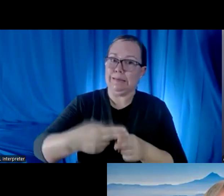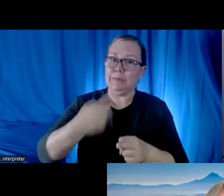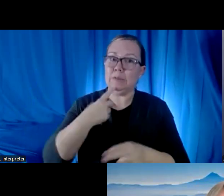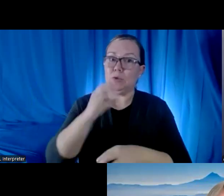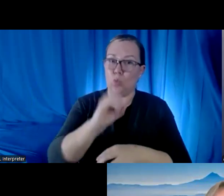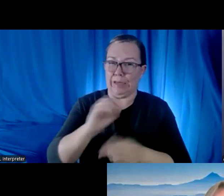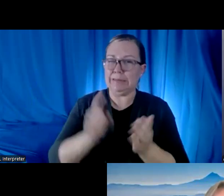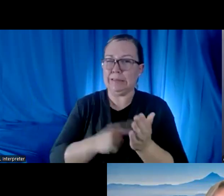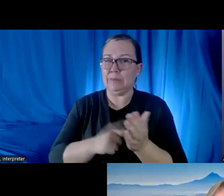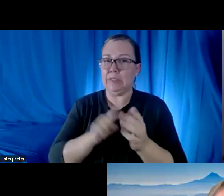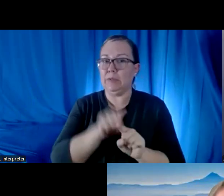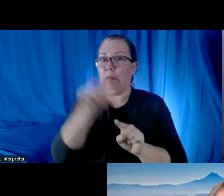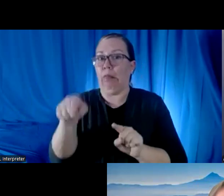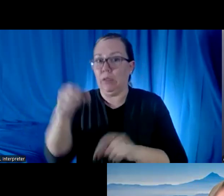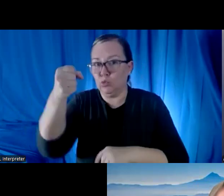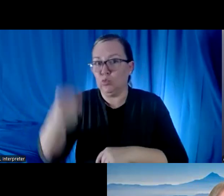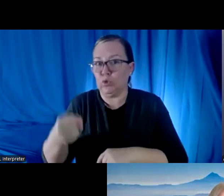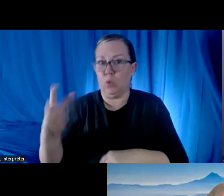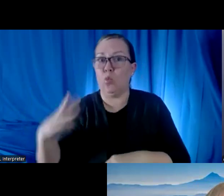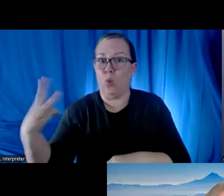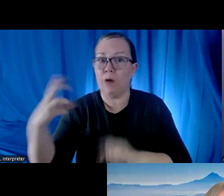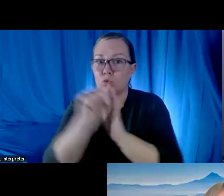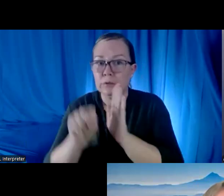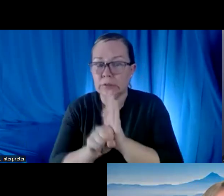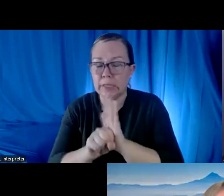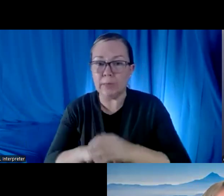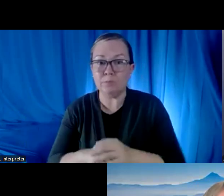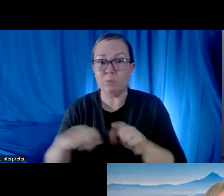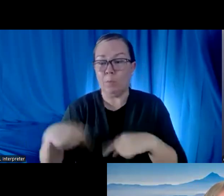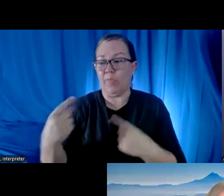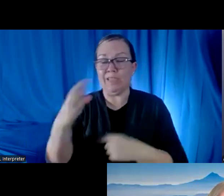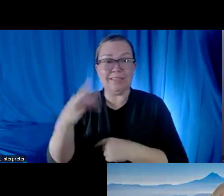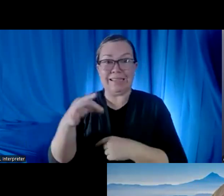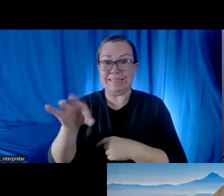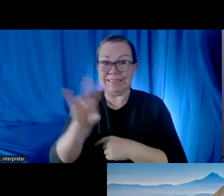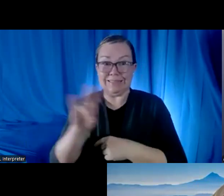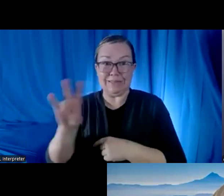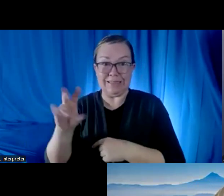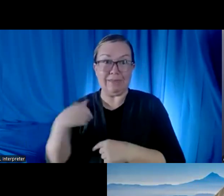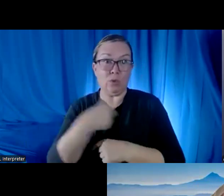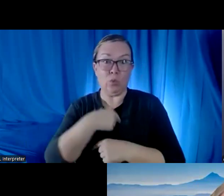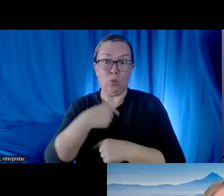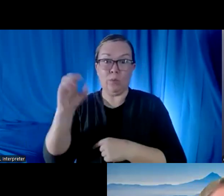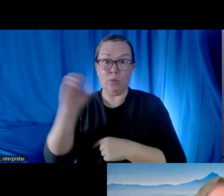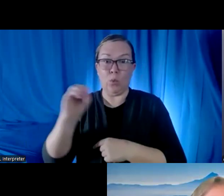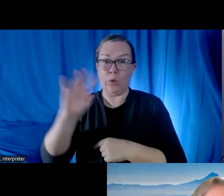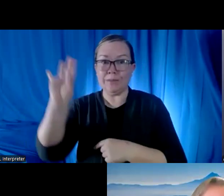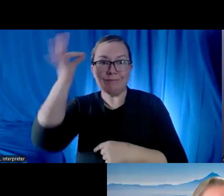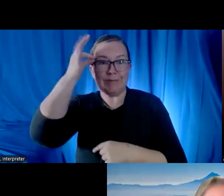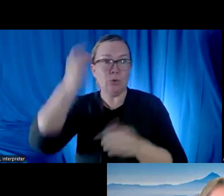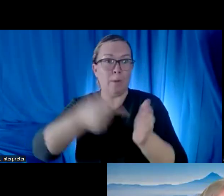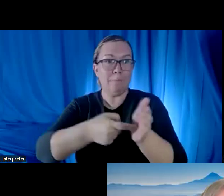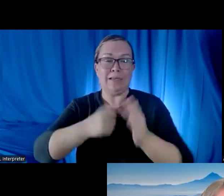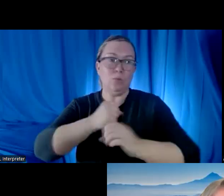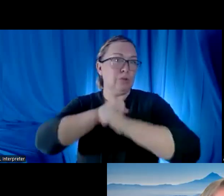does go into Southern Washington. We've, since 1977, we've been Oregon's federally mandated protection